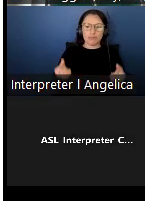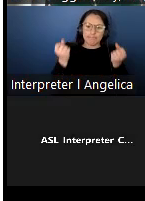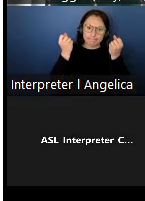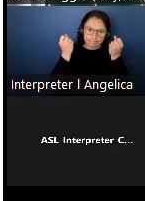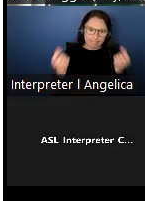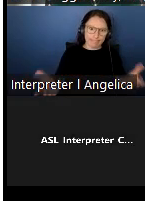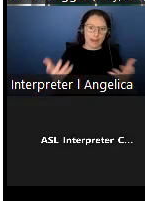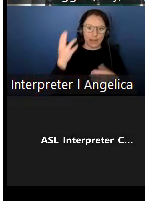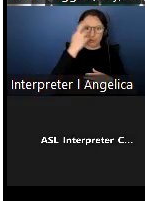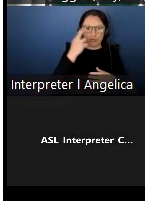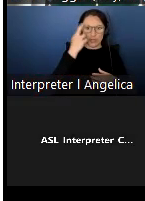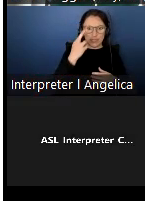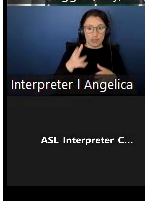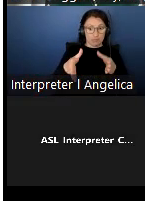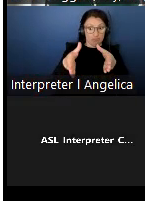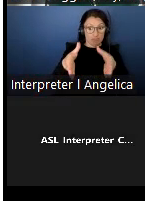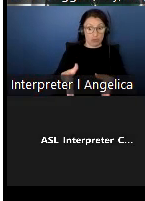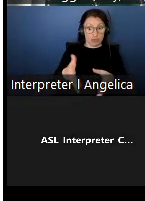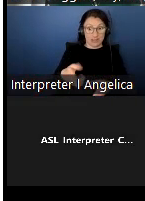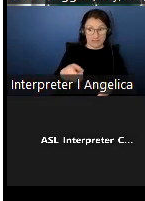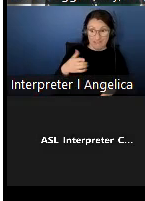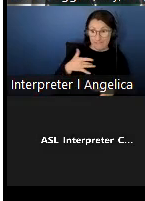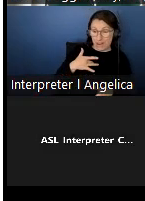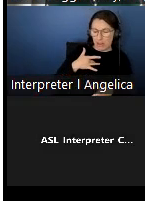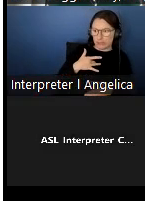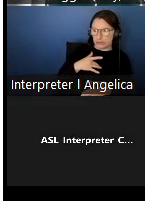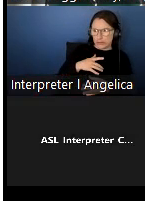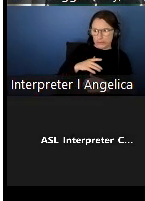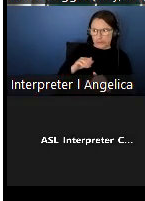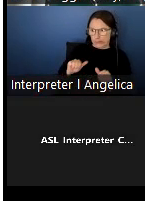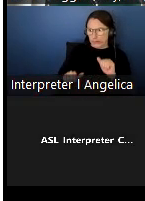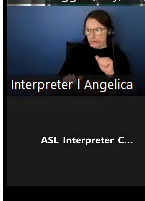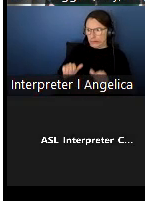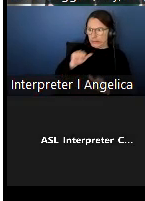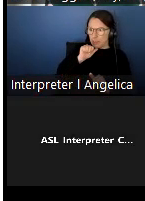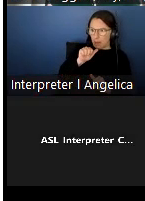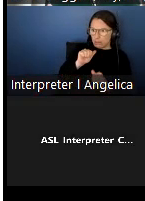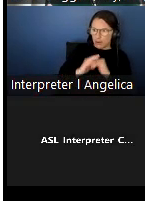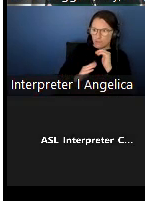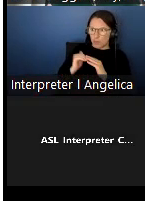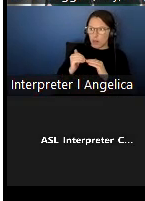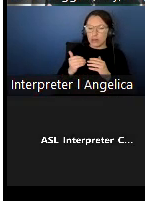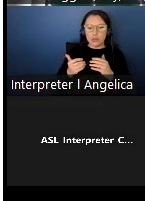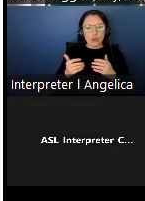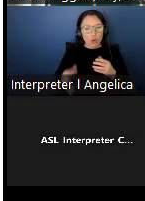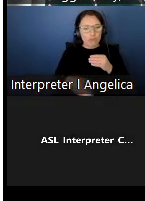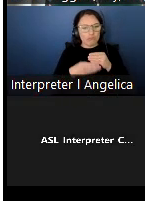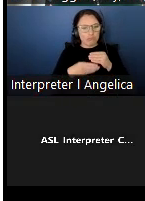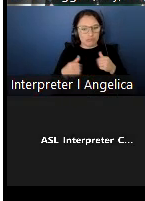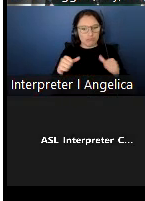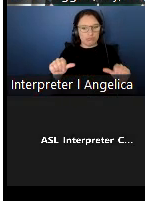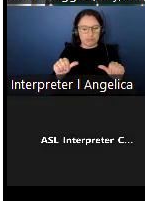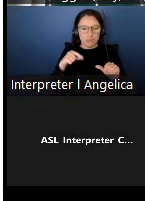why someone may feel uncomfortable talking about their finances. So putting in the effort to make this conversation feel